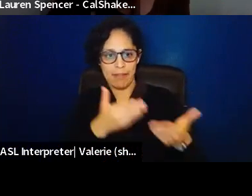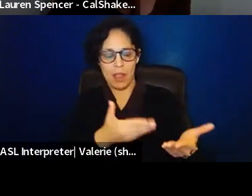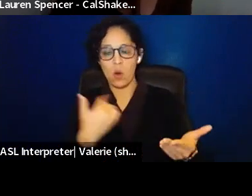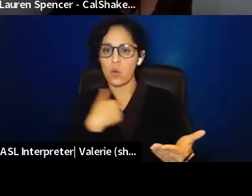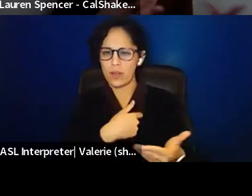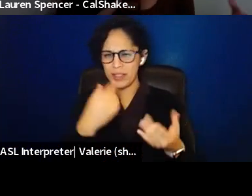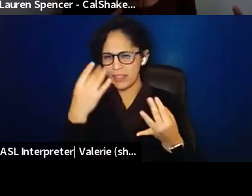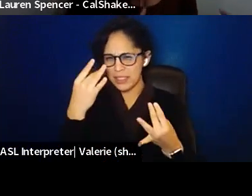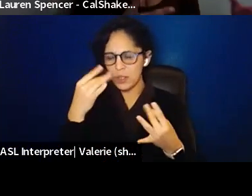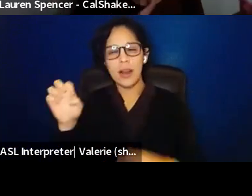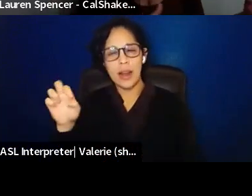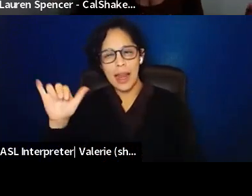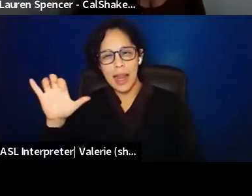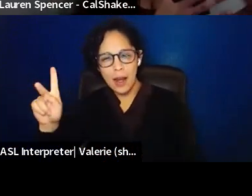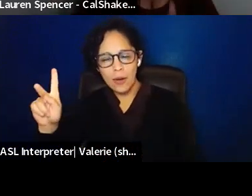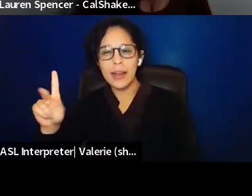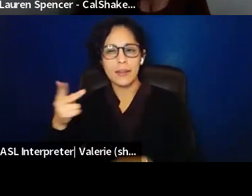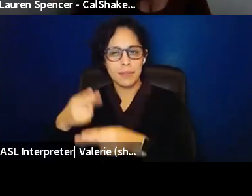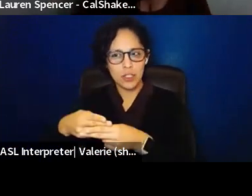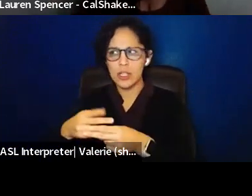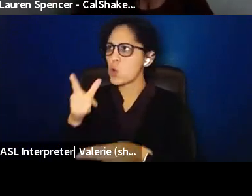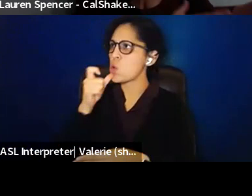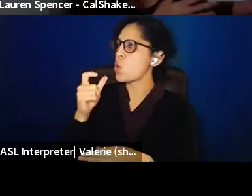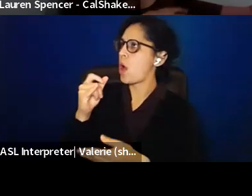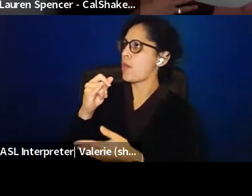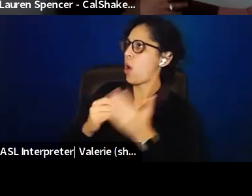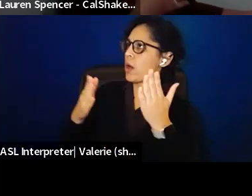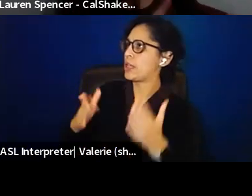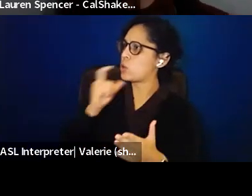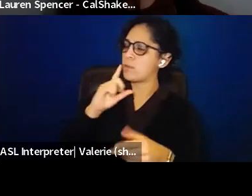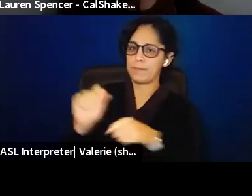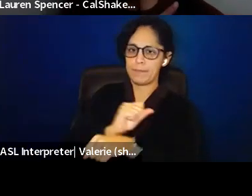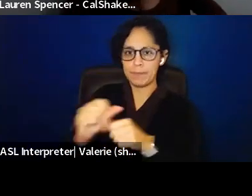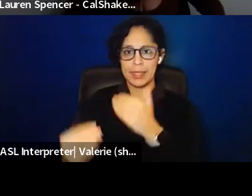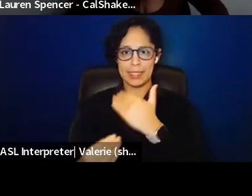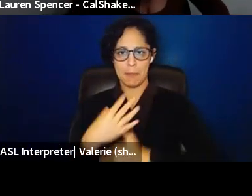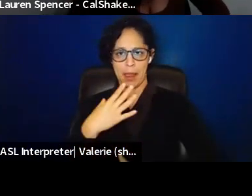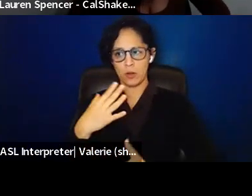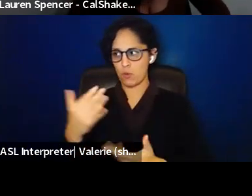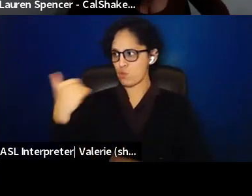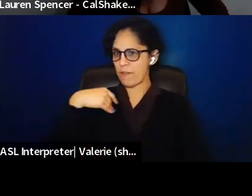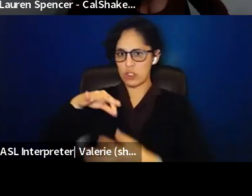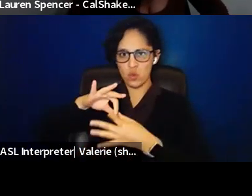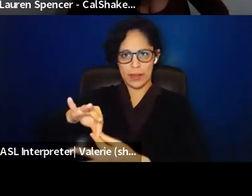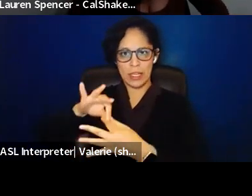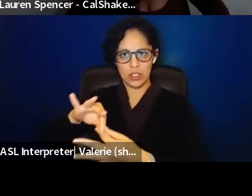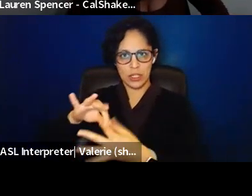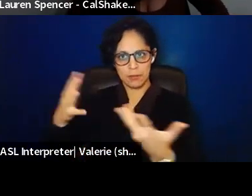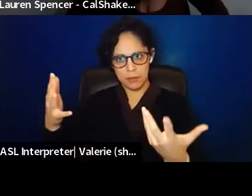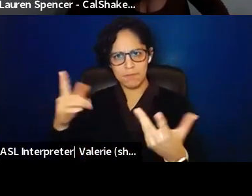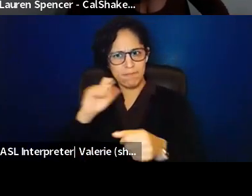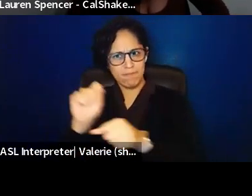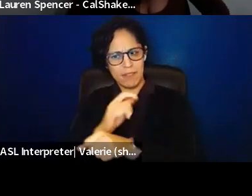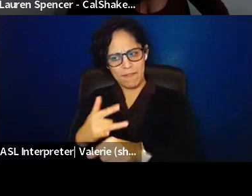these are Eric's words, who are the artists who inspired CalShakes through the relationships they had had with them previously and felt like leaders